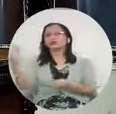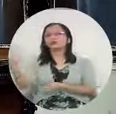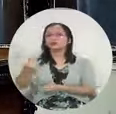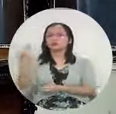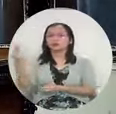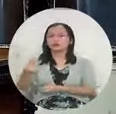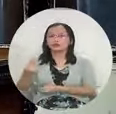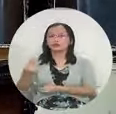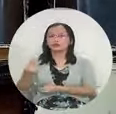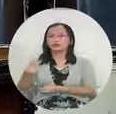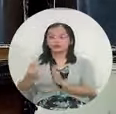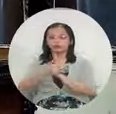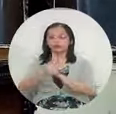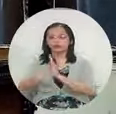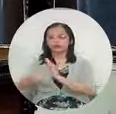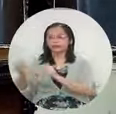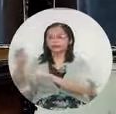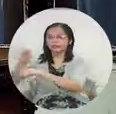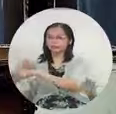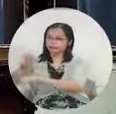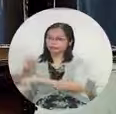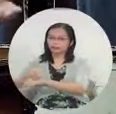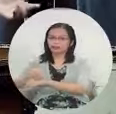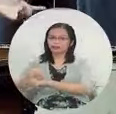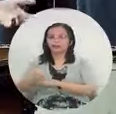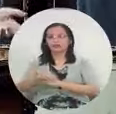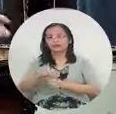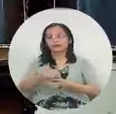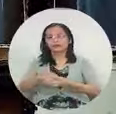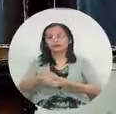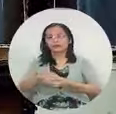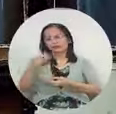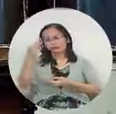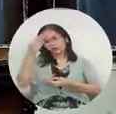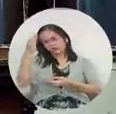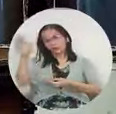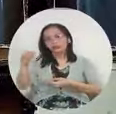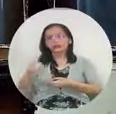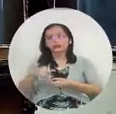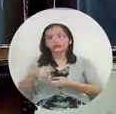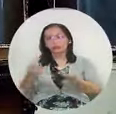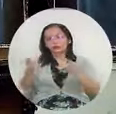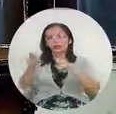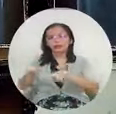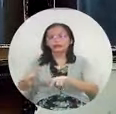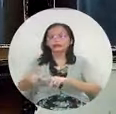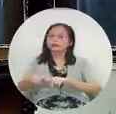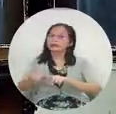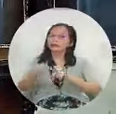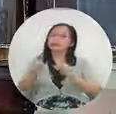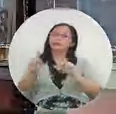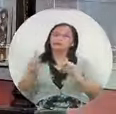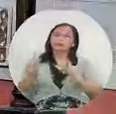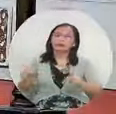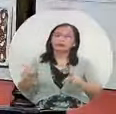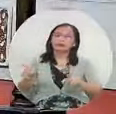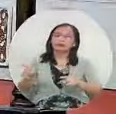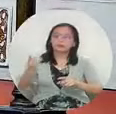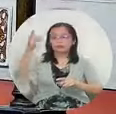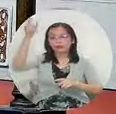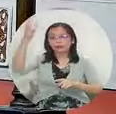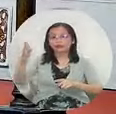To fulfill your ministry. You don't know what will happen to you over there. You do not know.